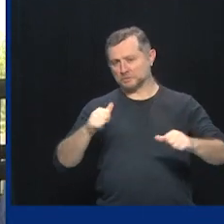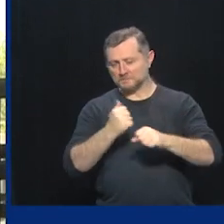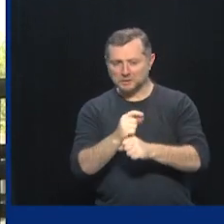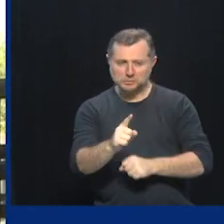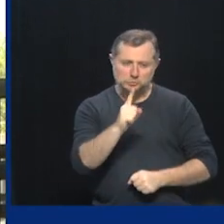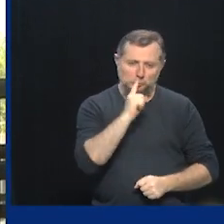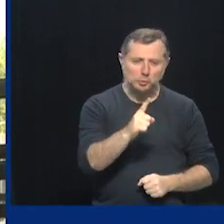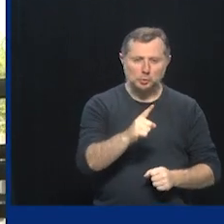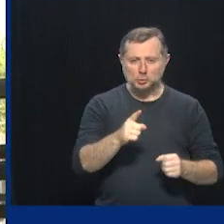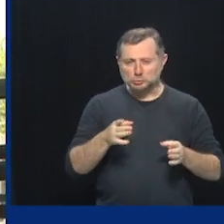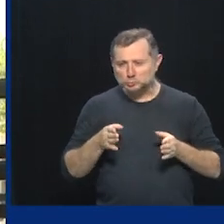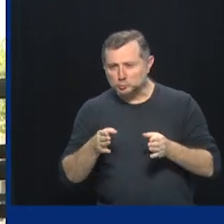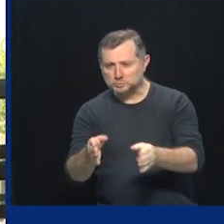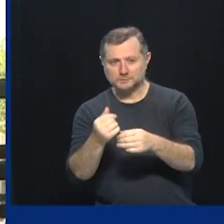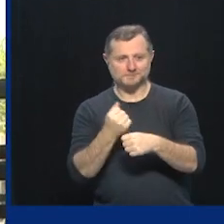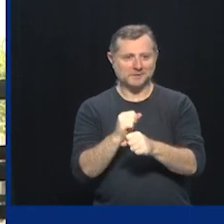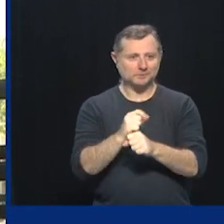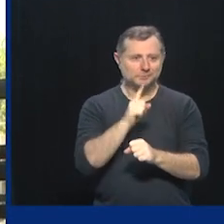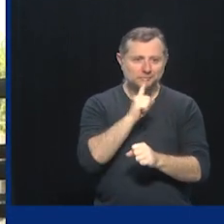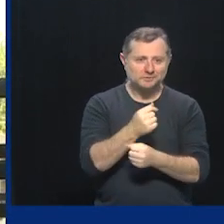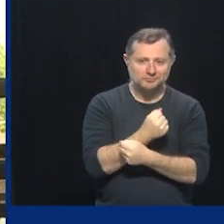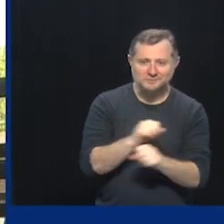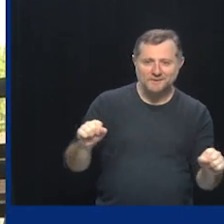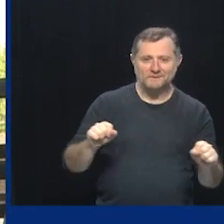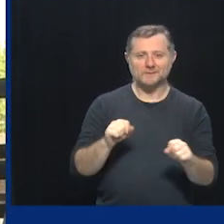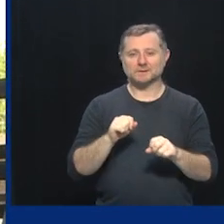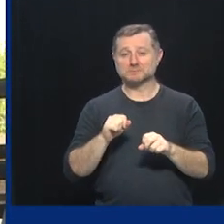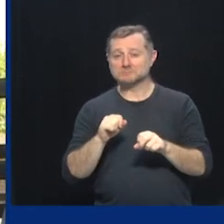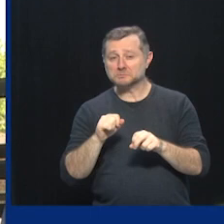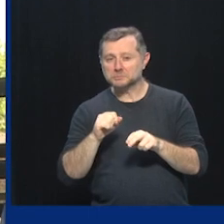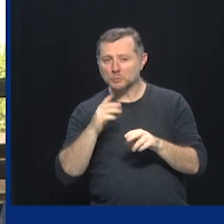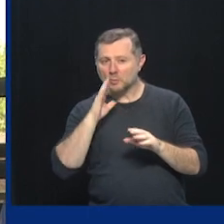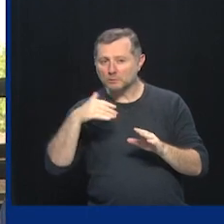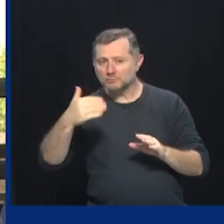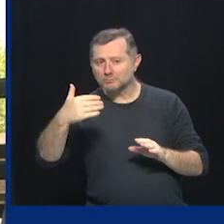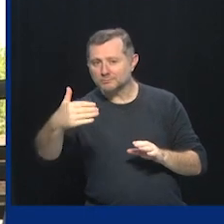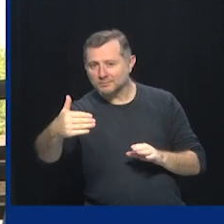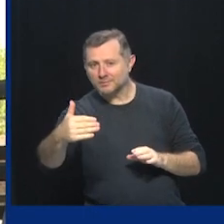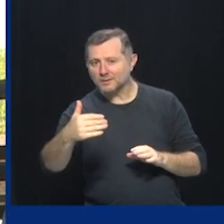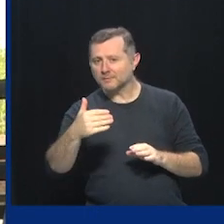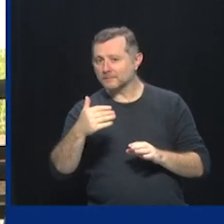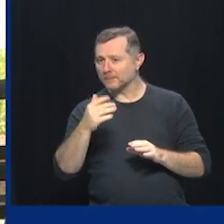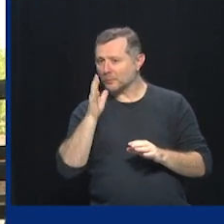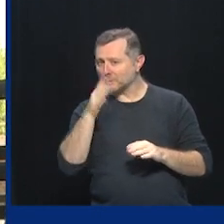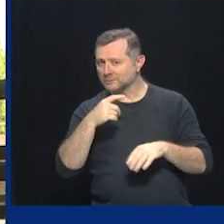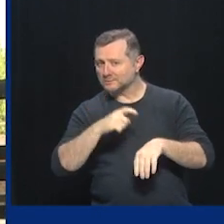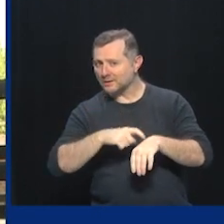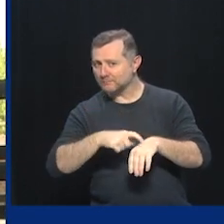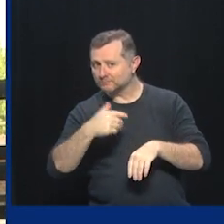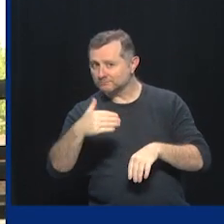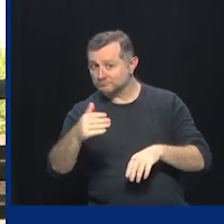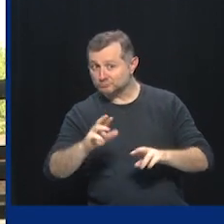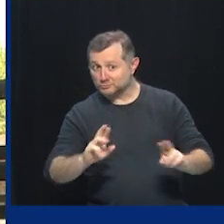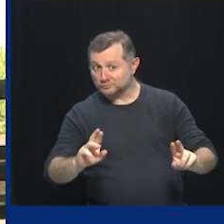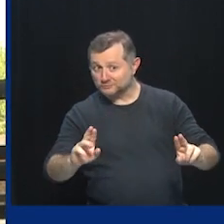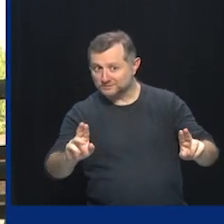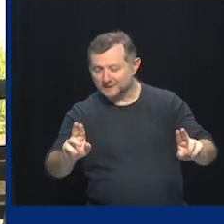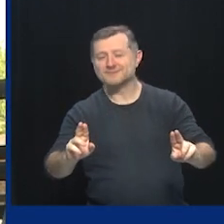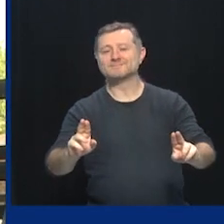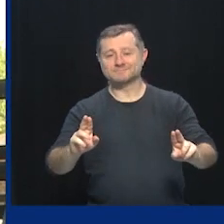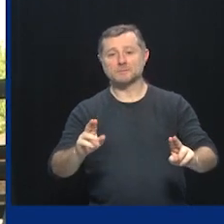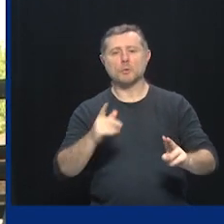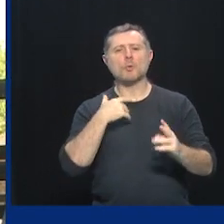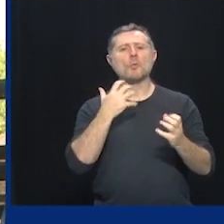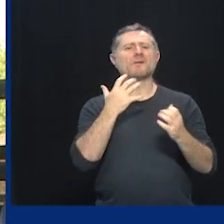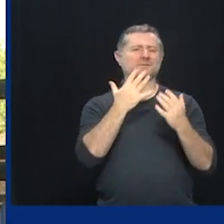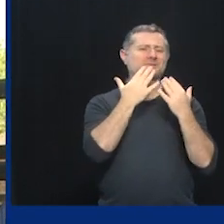they anticipate in the next few hours they'll be able to make some announcements as to the timing. So that's what we just saw, but I want to thank the incredible leaders who are with